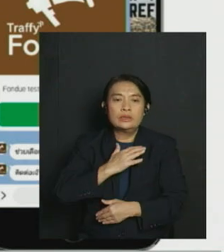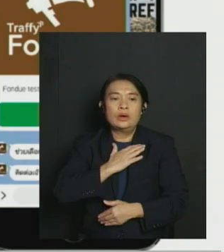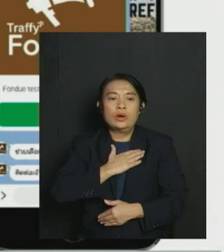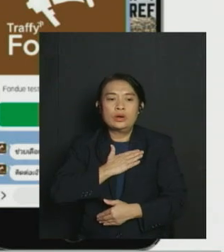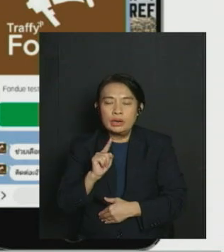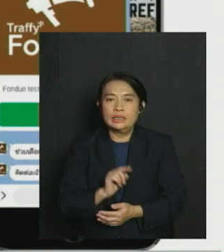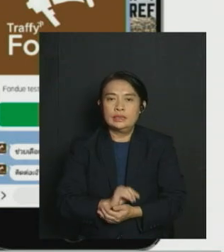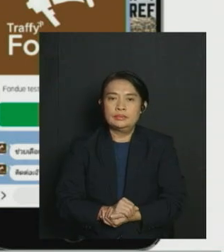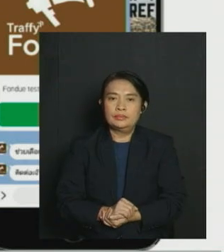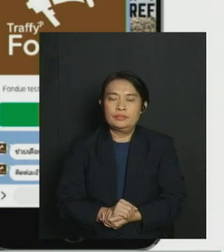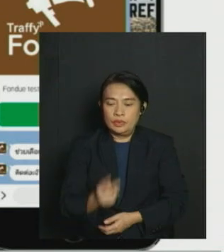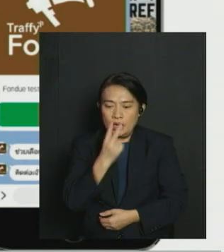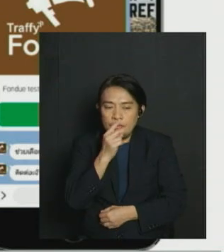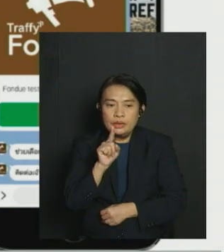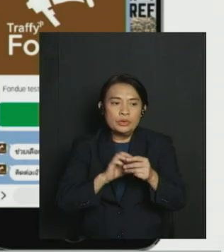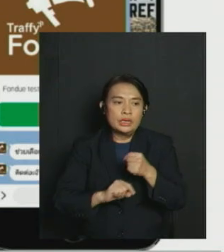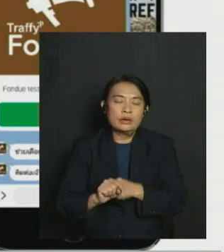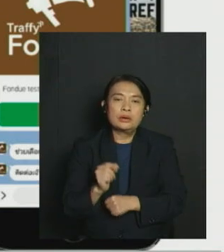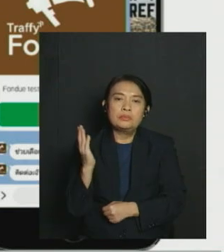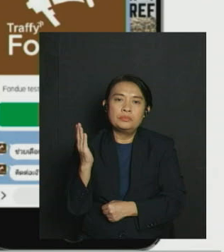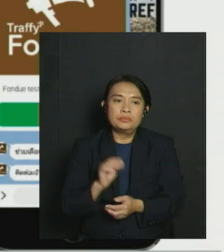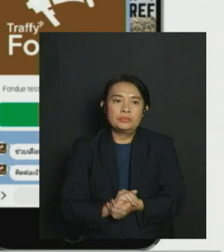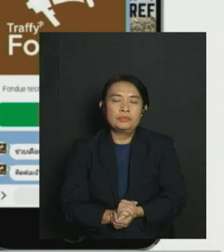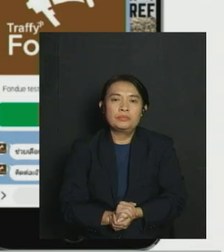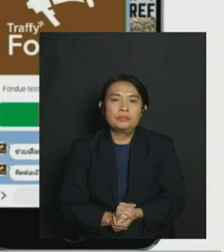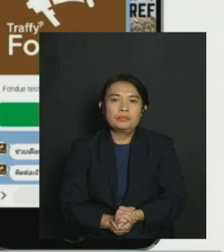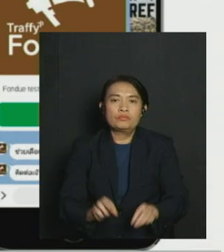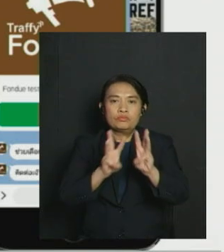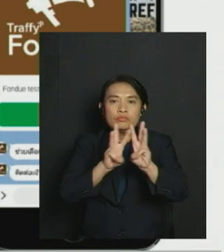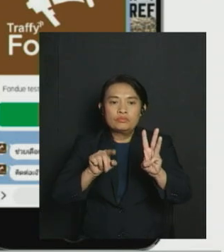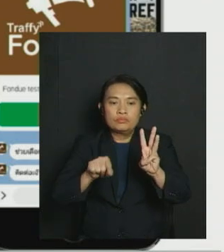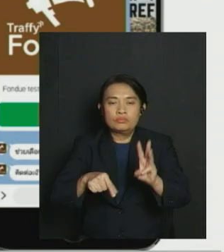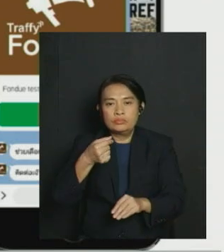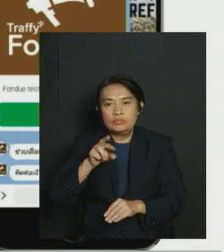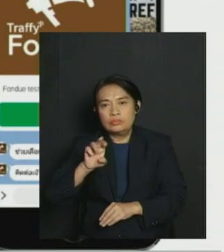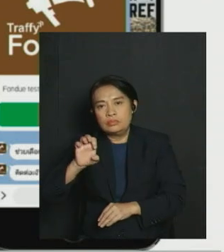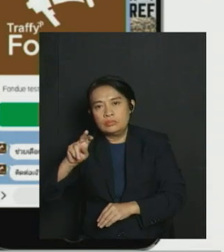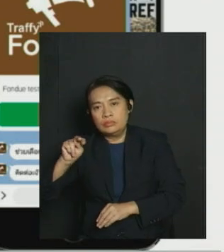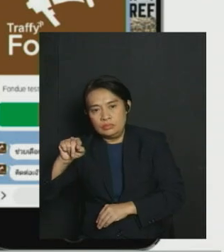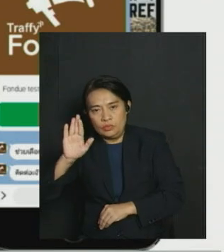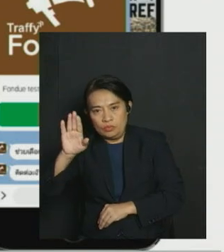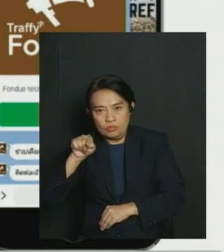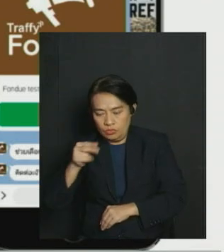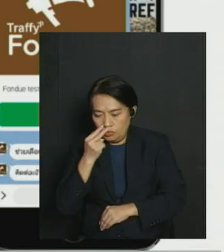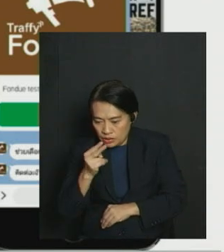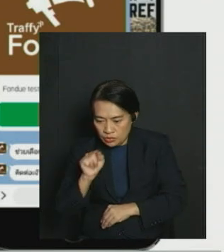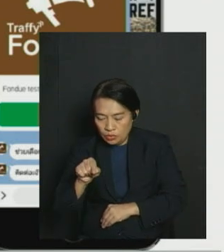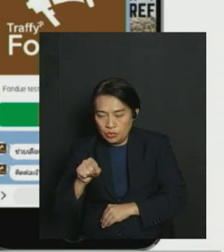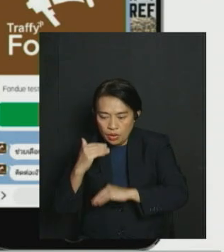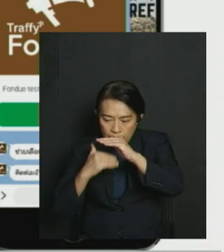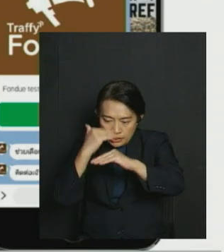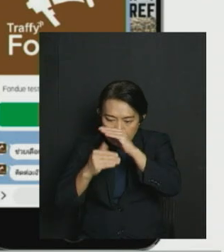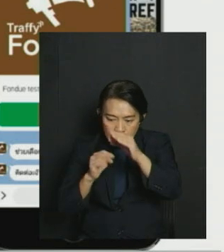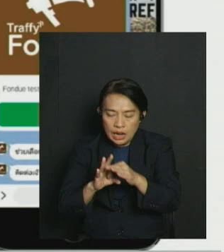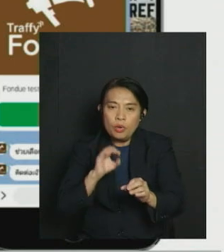greener.bangkok.go.th, you see everything, how we can separate the garbage. If we want to involve to separate the waste, blah, blah, blah,